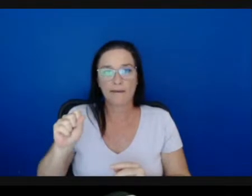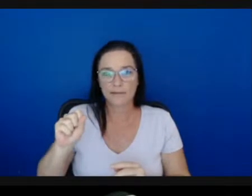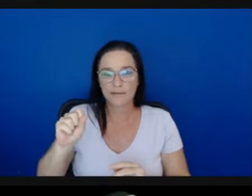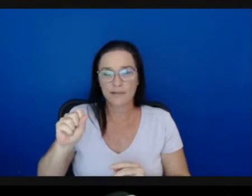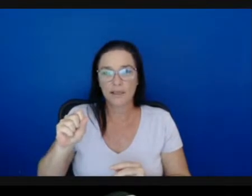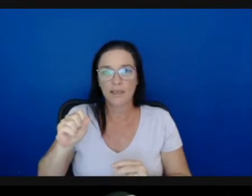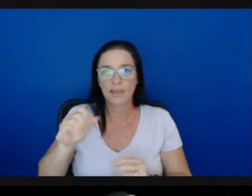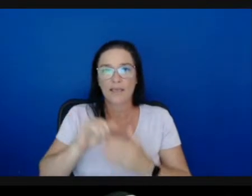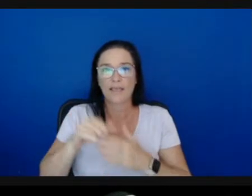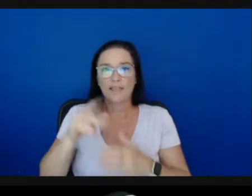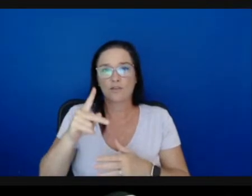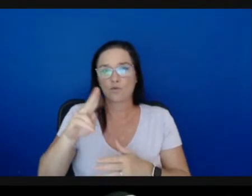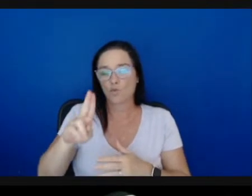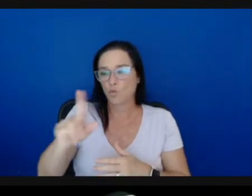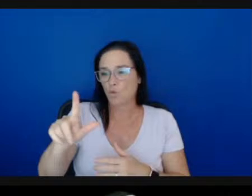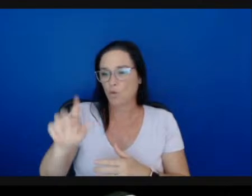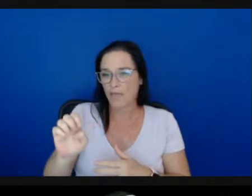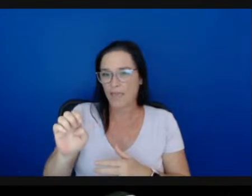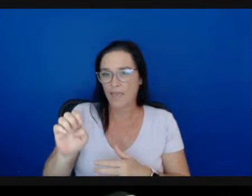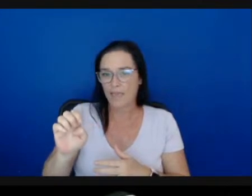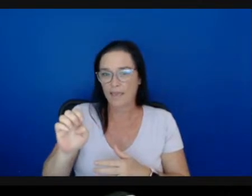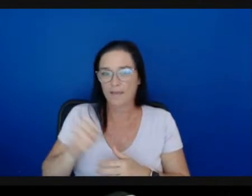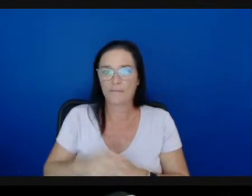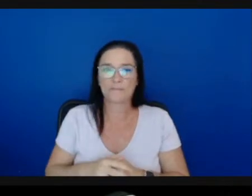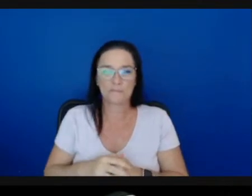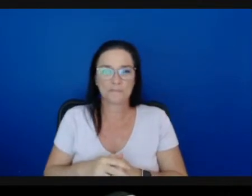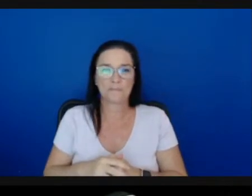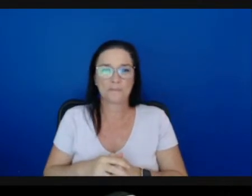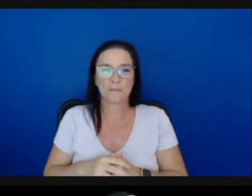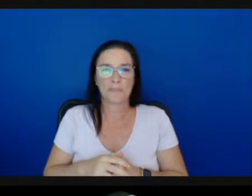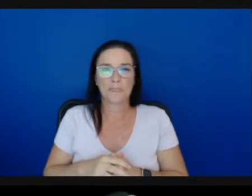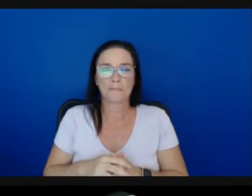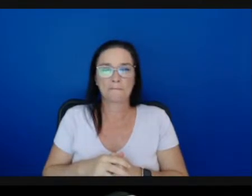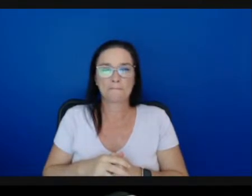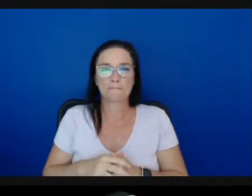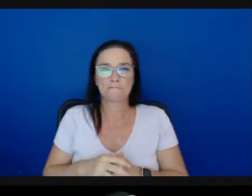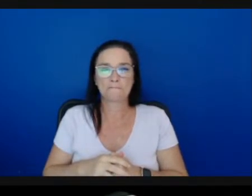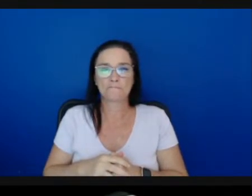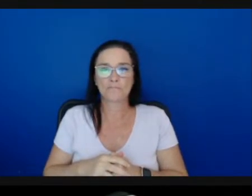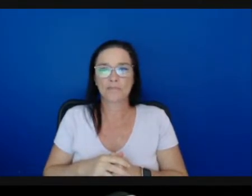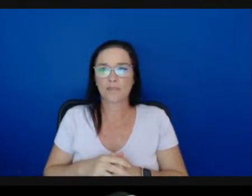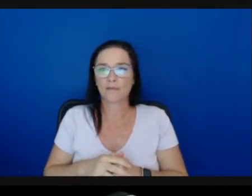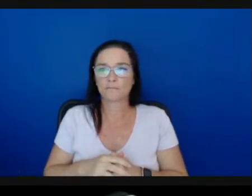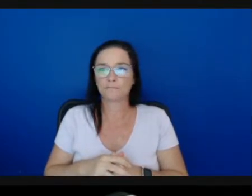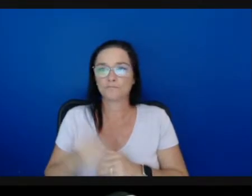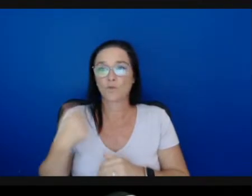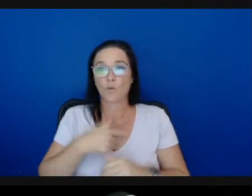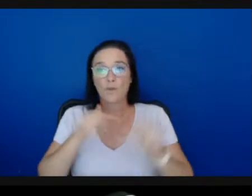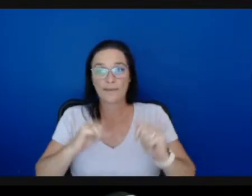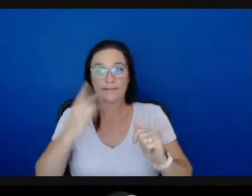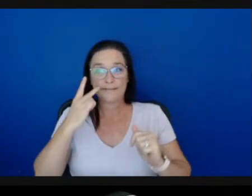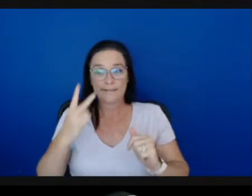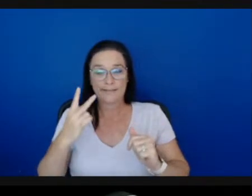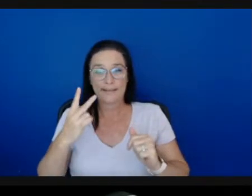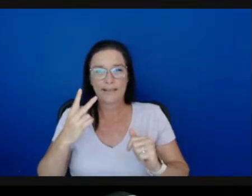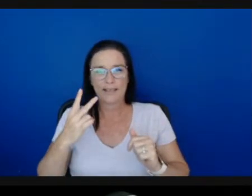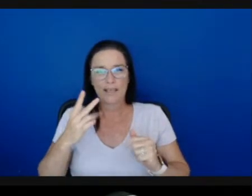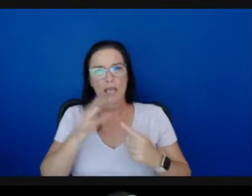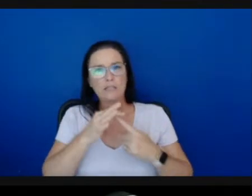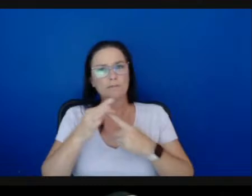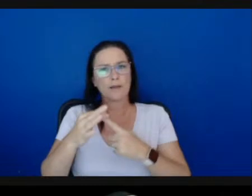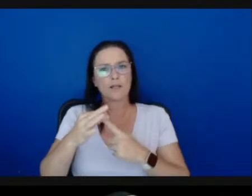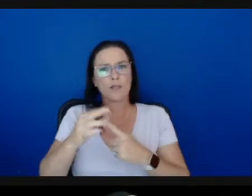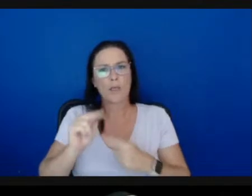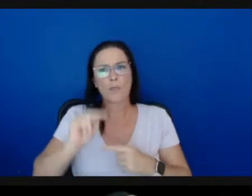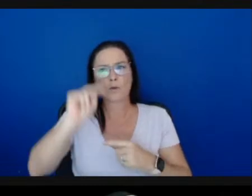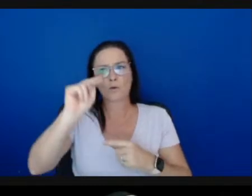on the southwest coast, KULE station here, we can see that, especially in this north-south